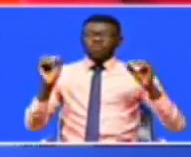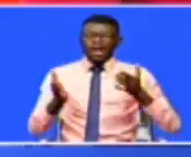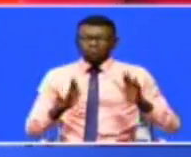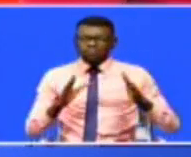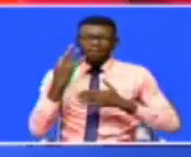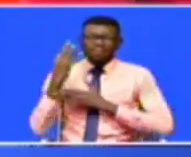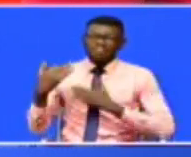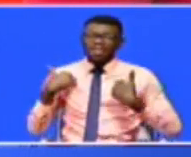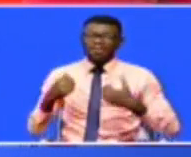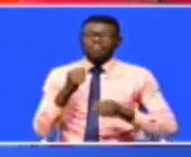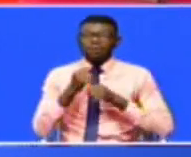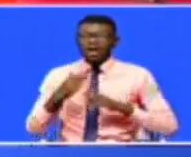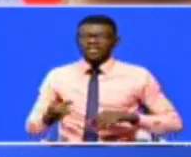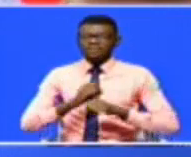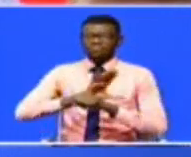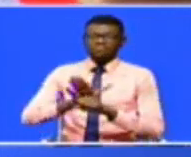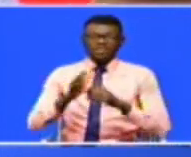had contracted COVID-19.